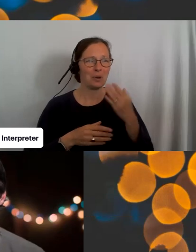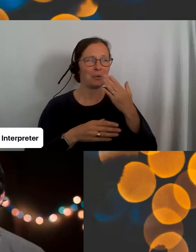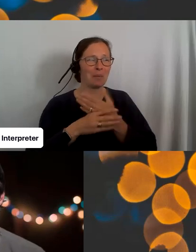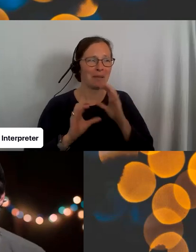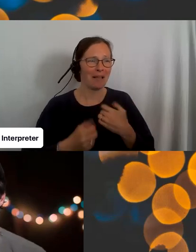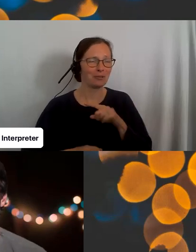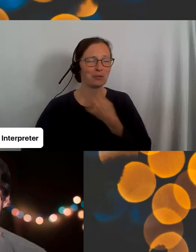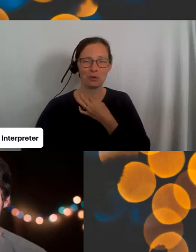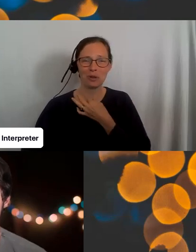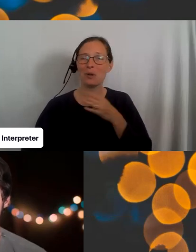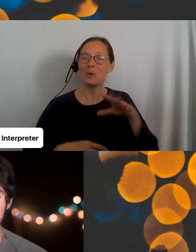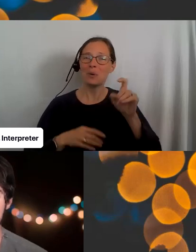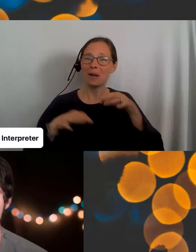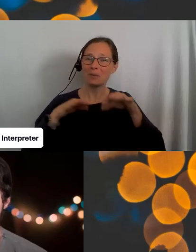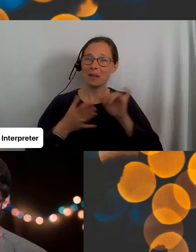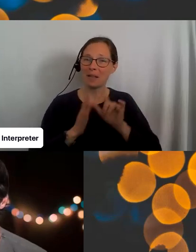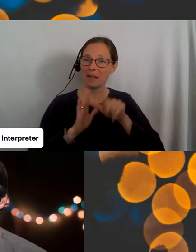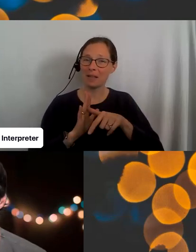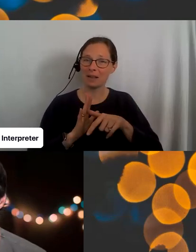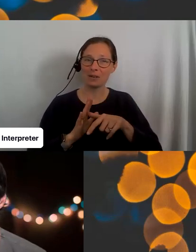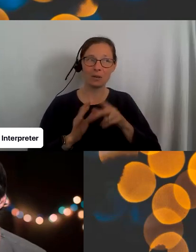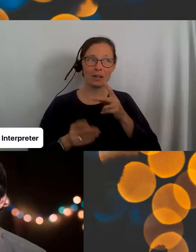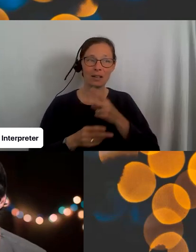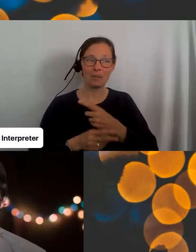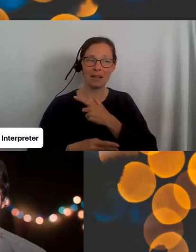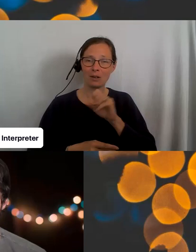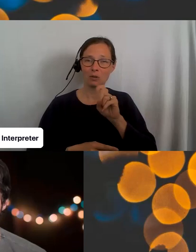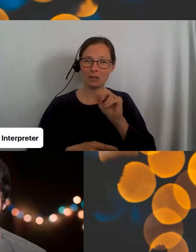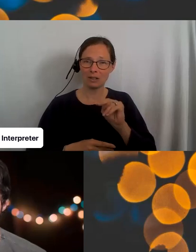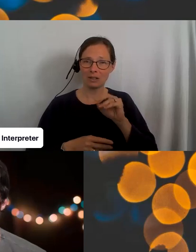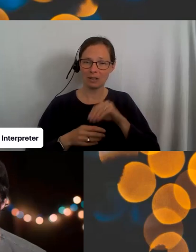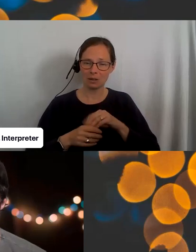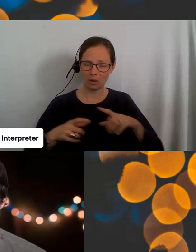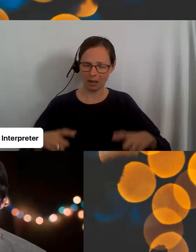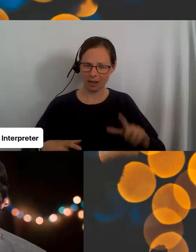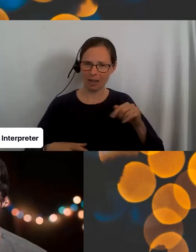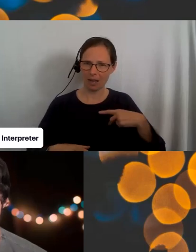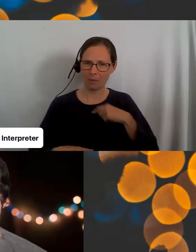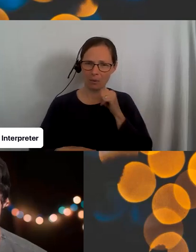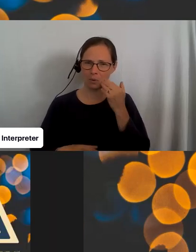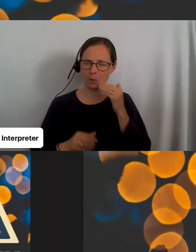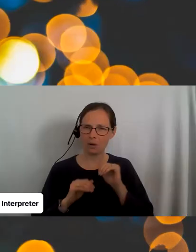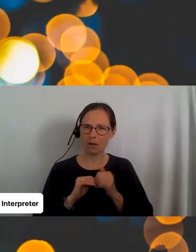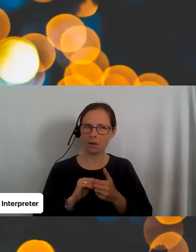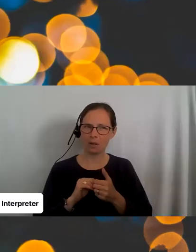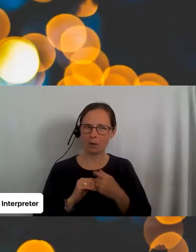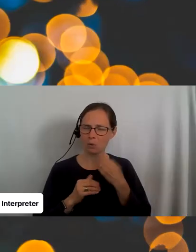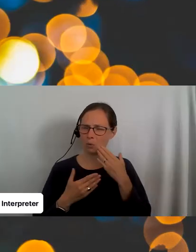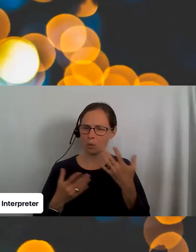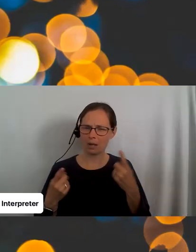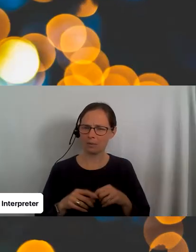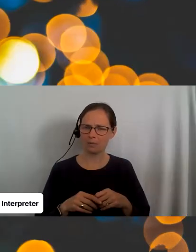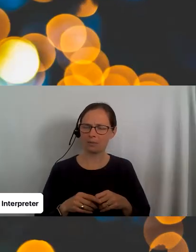curious. No, you'll have to explain that later. Do you keep the lazy Susan in your lap? I don't know what happens there.